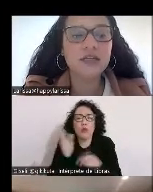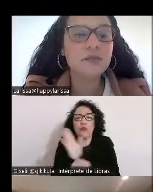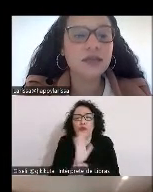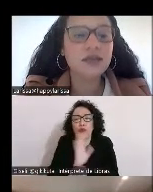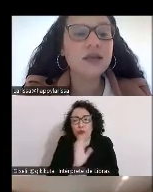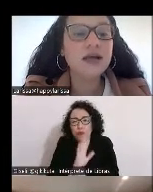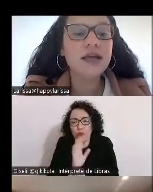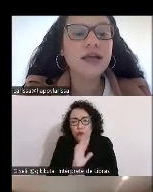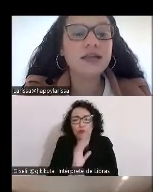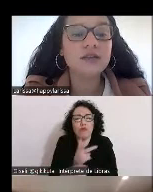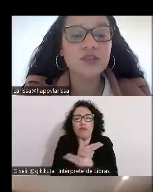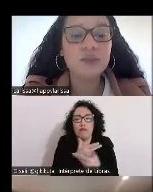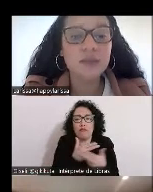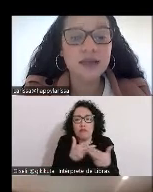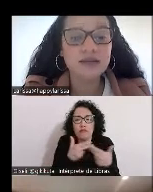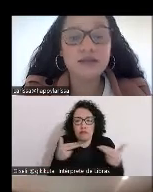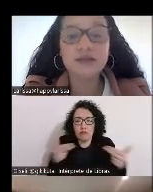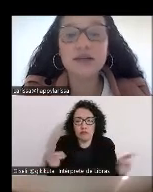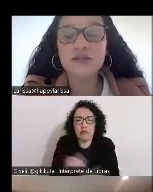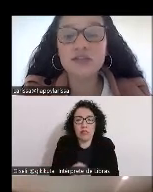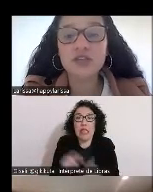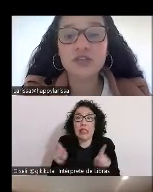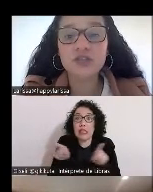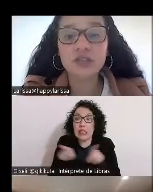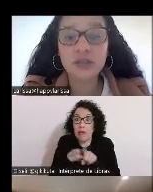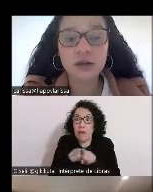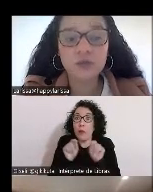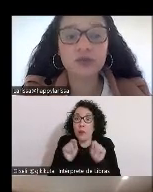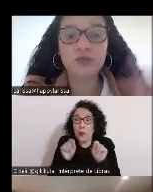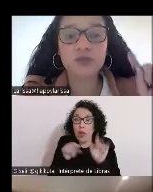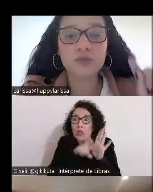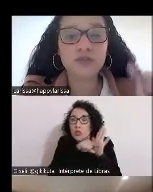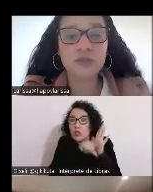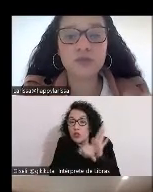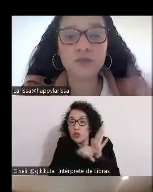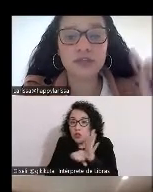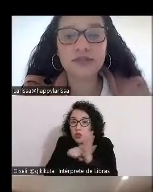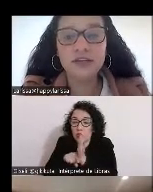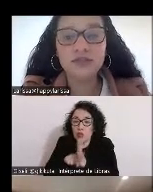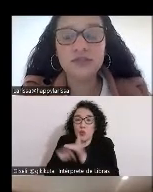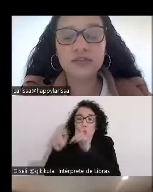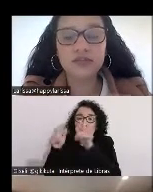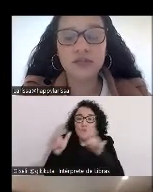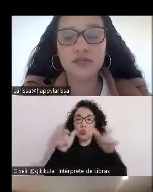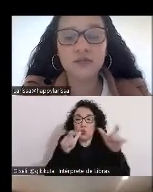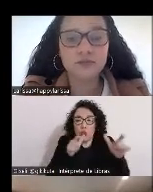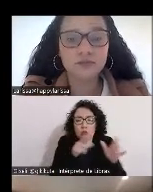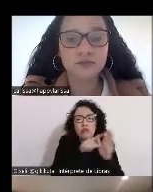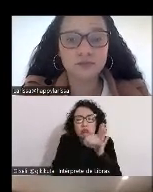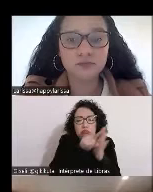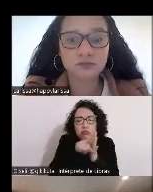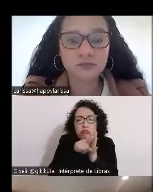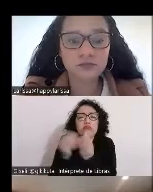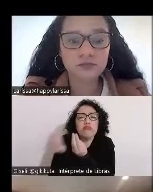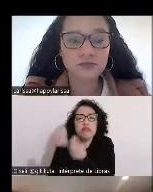e também através de peças e investigações de campo, que nós podemos ver no item 3 do lado esquerdo.